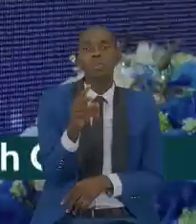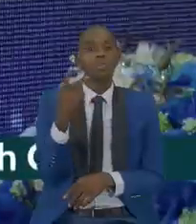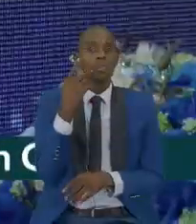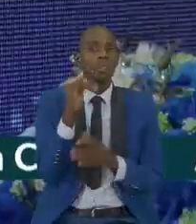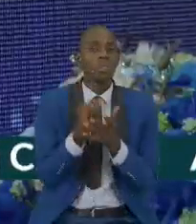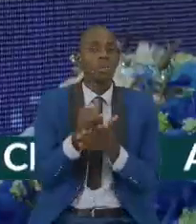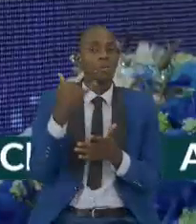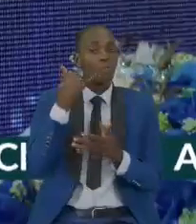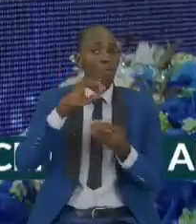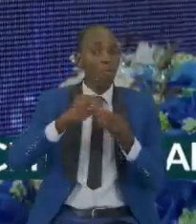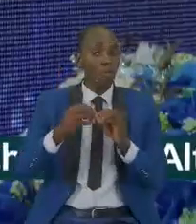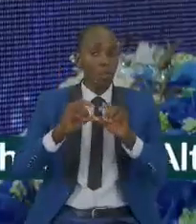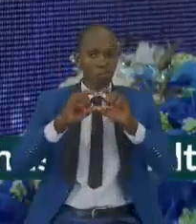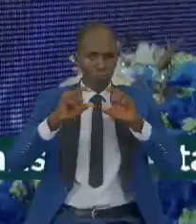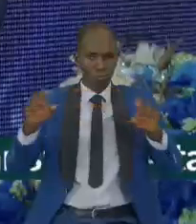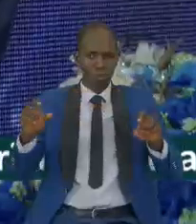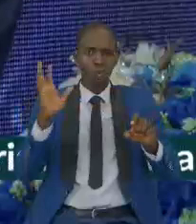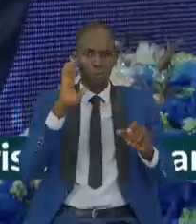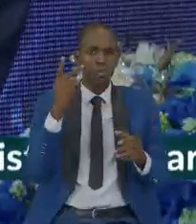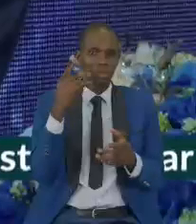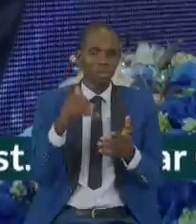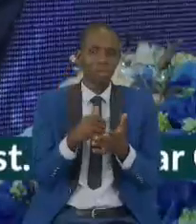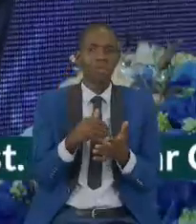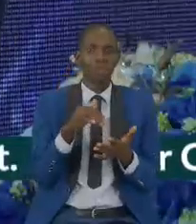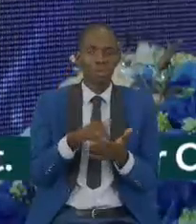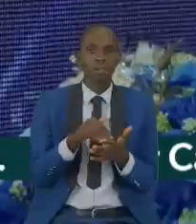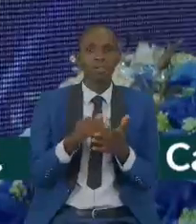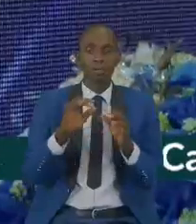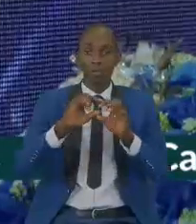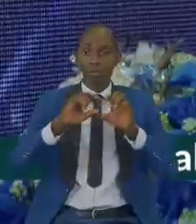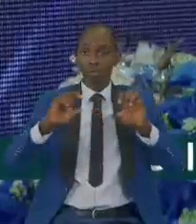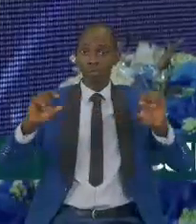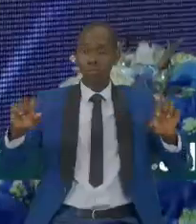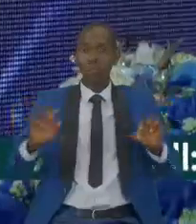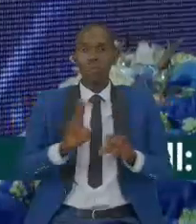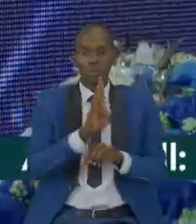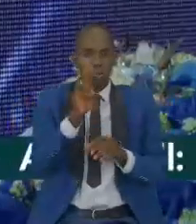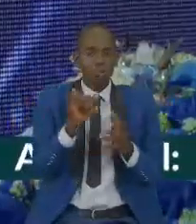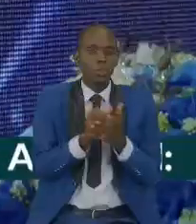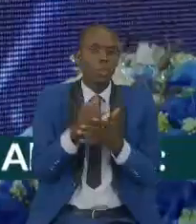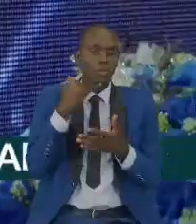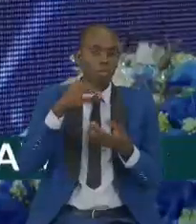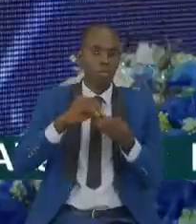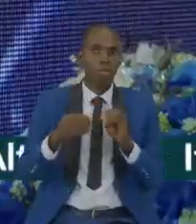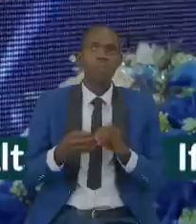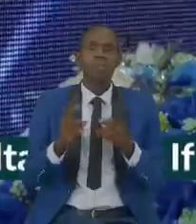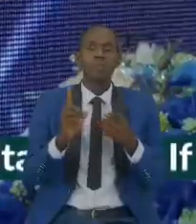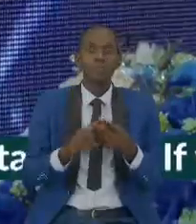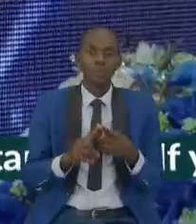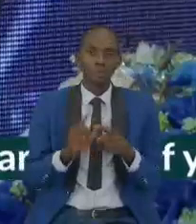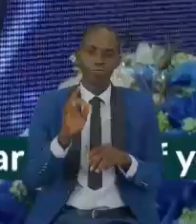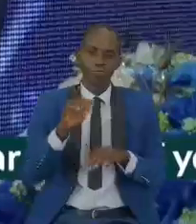address via SMS or WhatsApp message to the number I'm going to read out